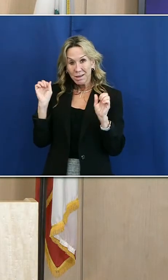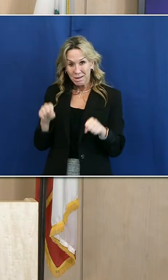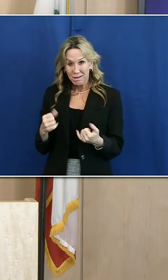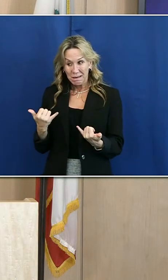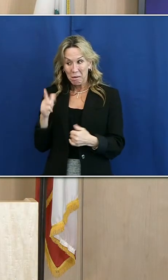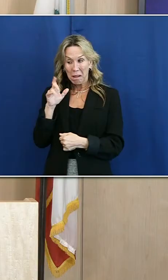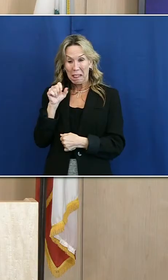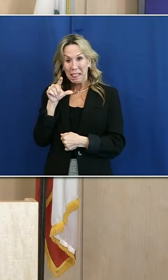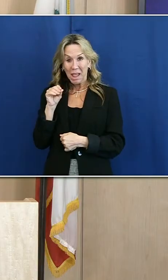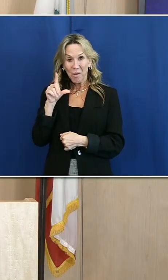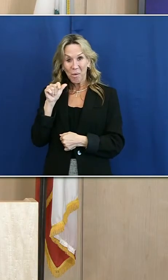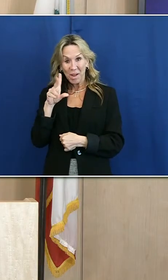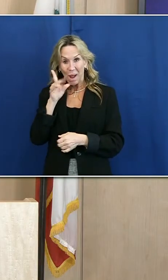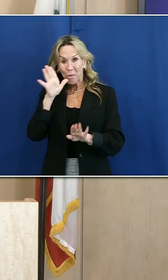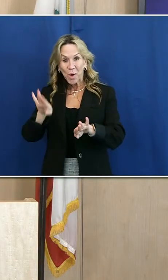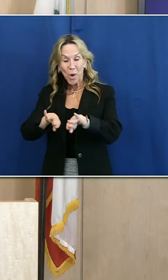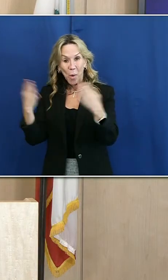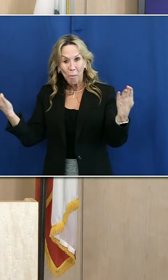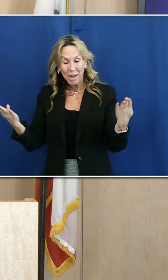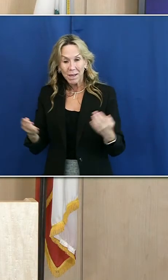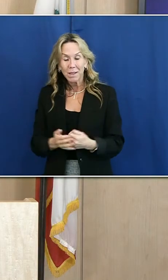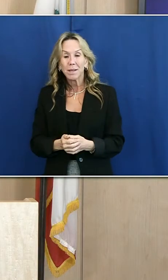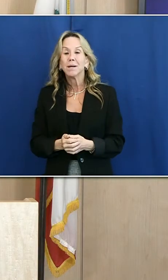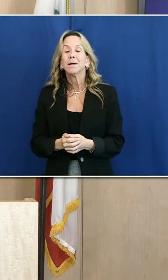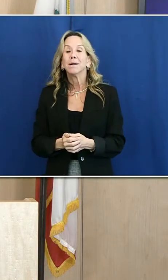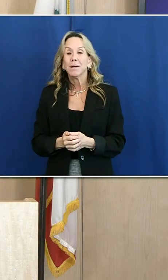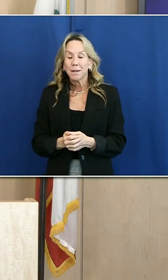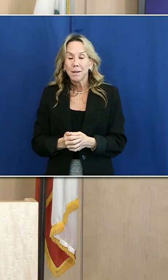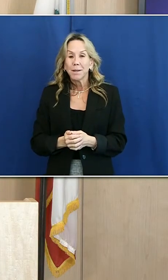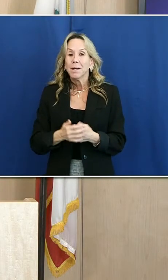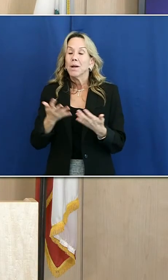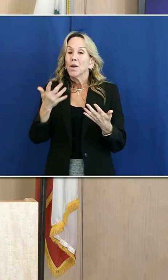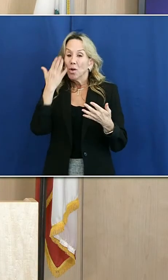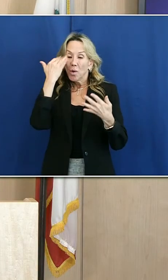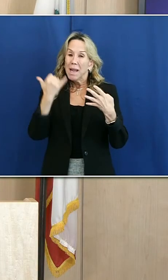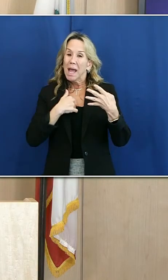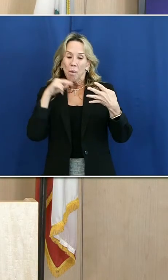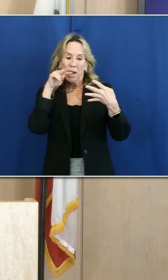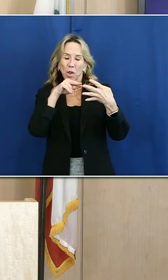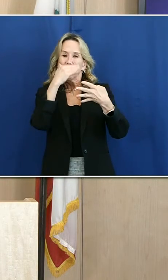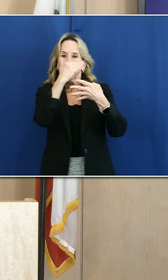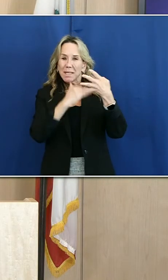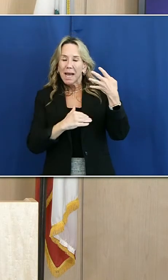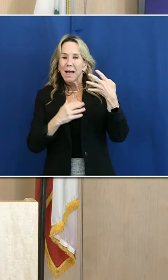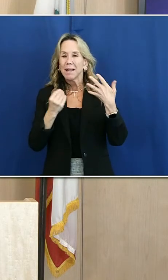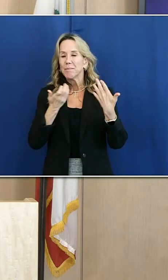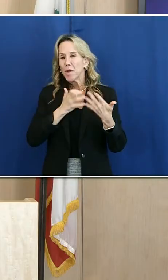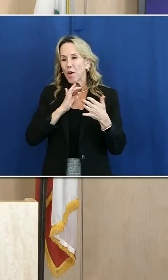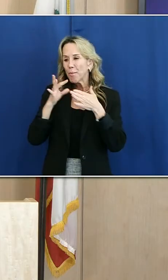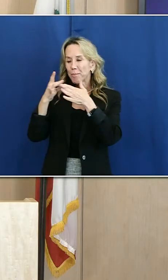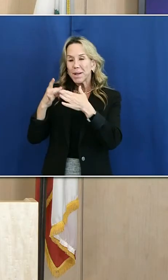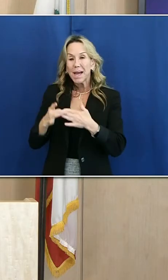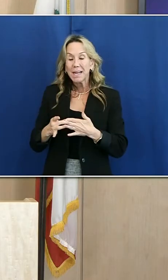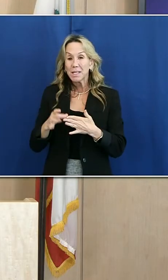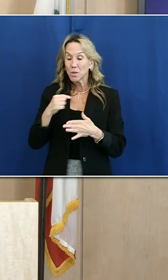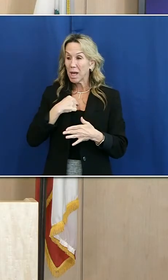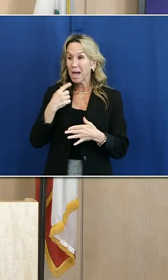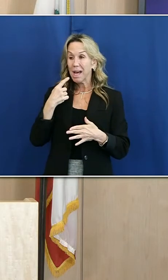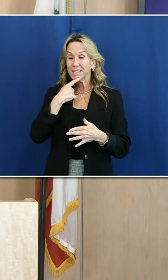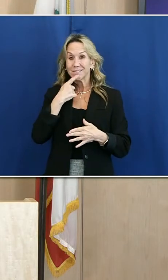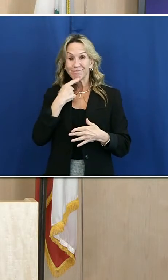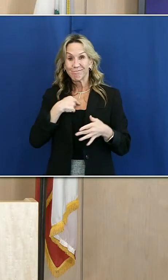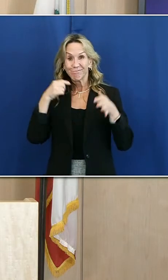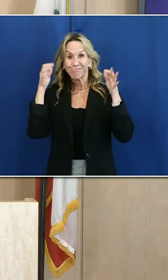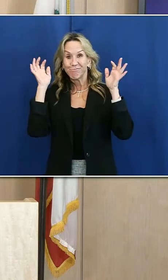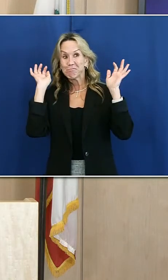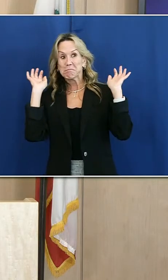I mean, the first thing I would like to say is, like all of us, we're looking at all of this guidance right now, and so I don't really want to comment exactly on what